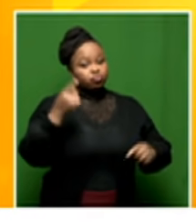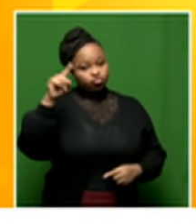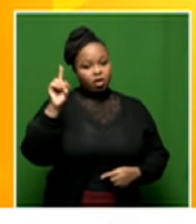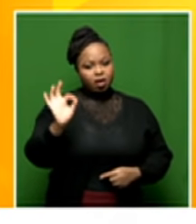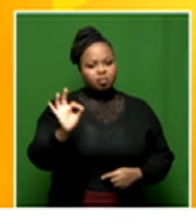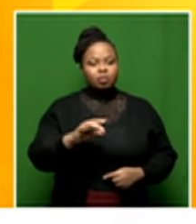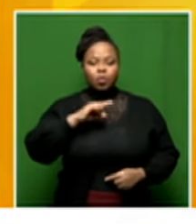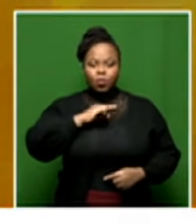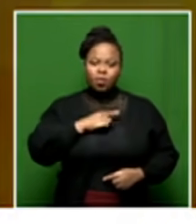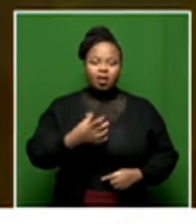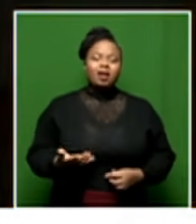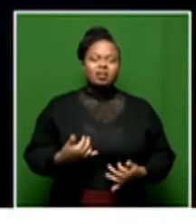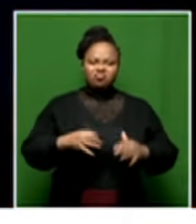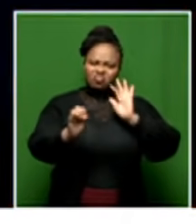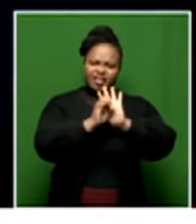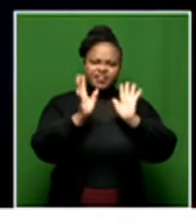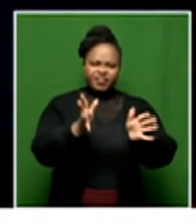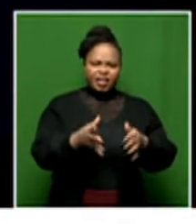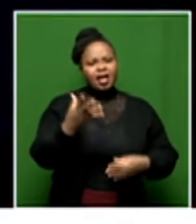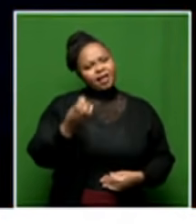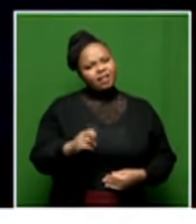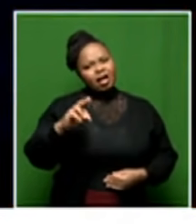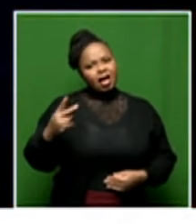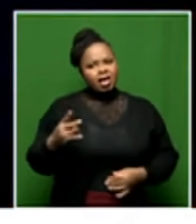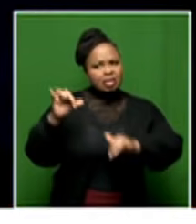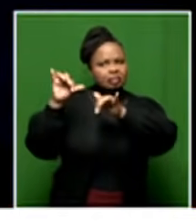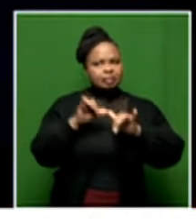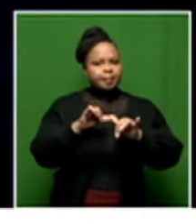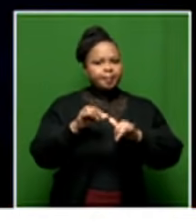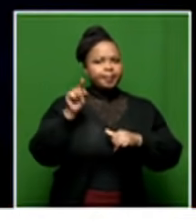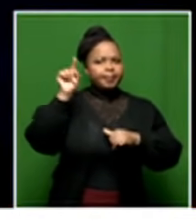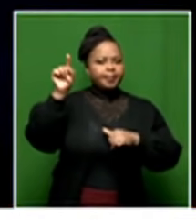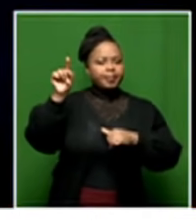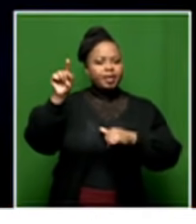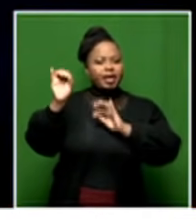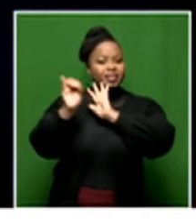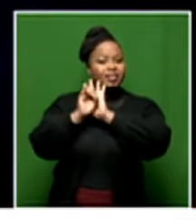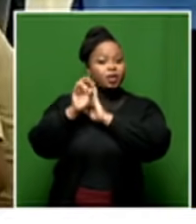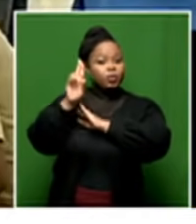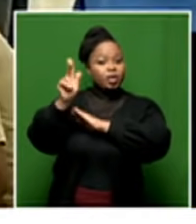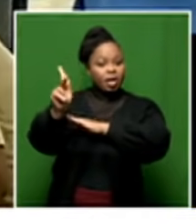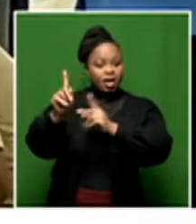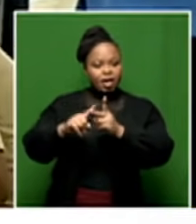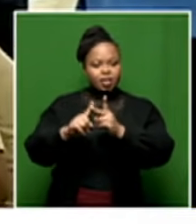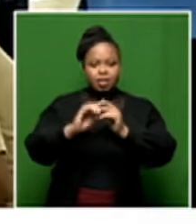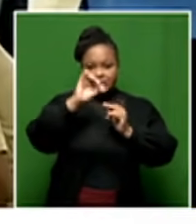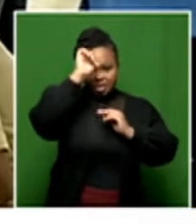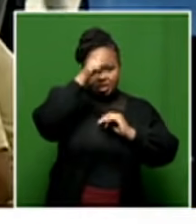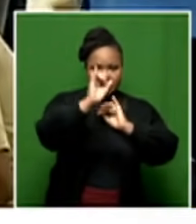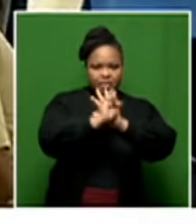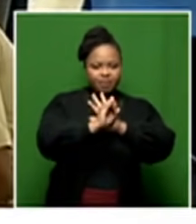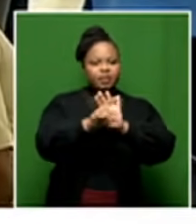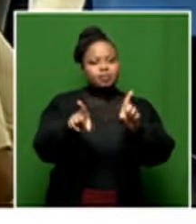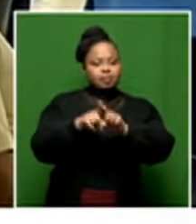to raise the point that we did identify strains that were identified in the UK and in India.